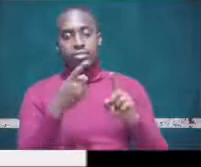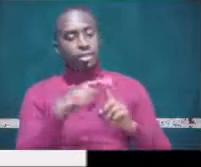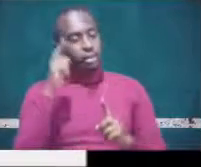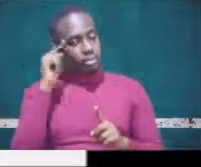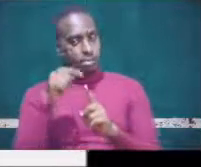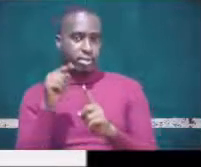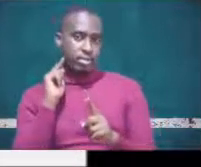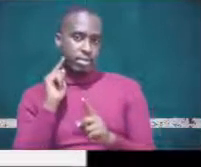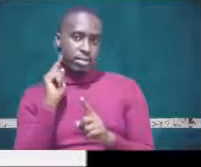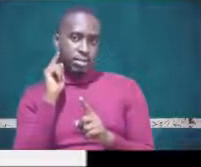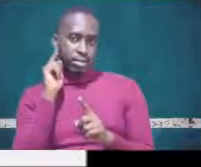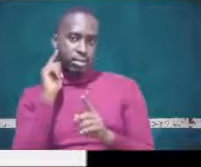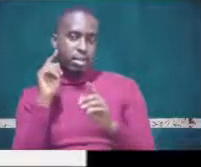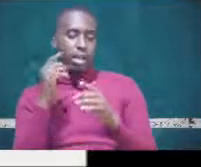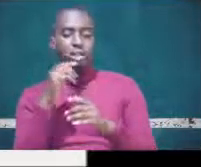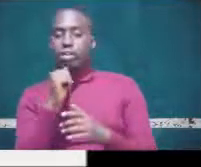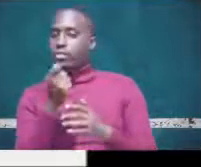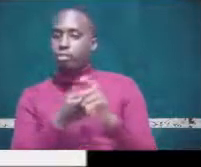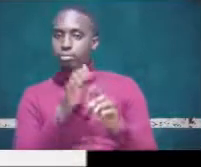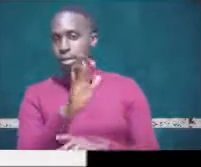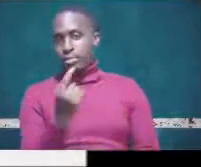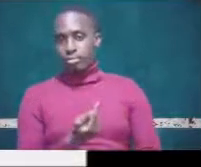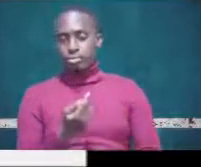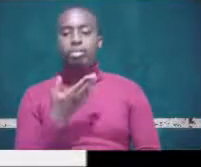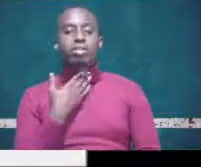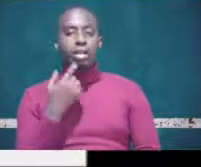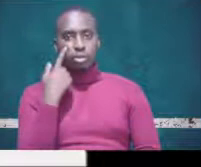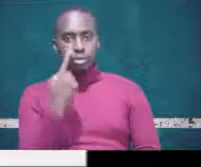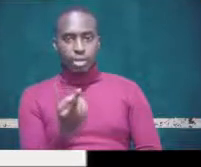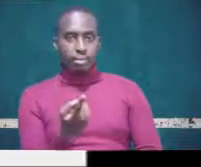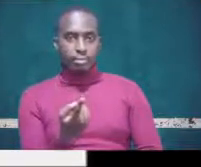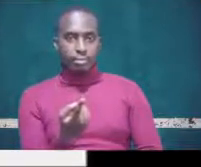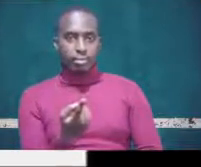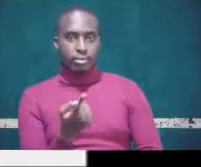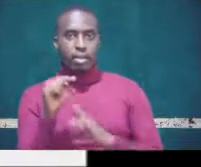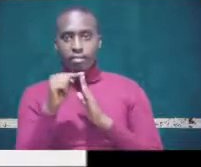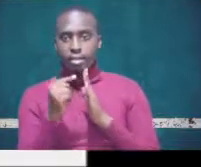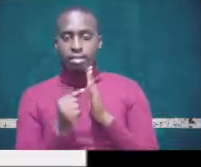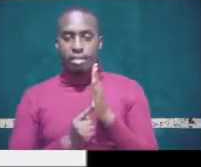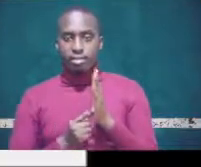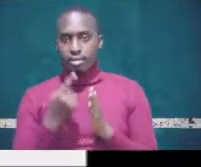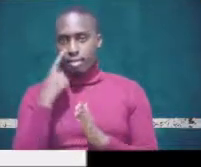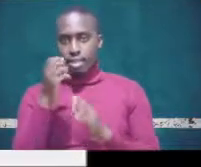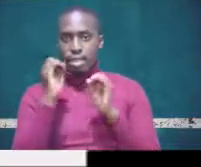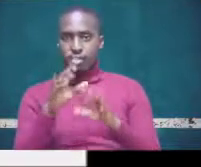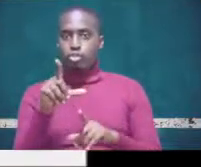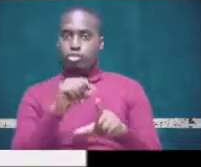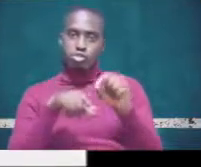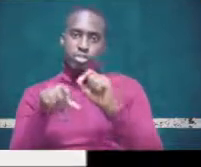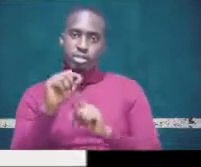purposes. Then from there, I want us to look at factors considered when